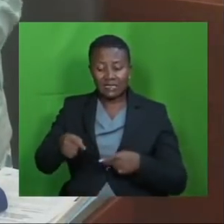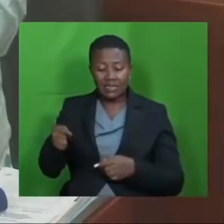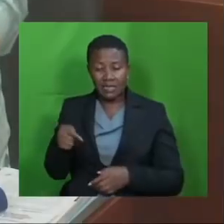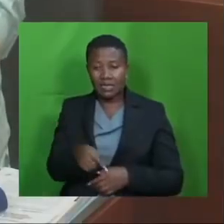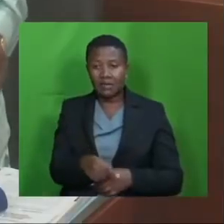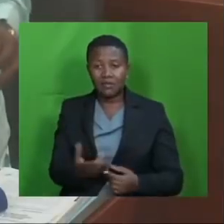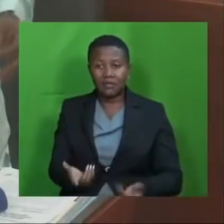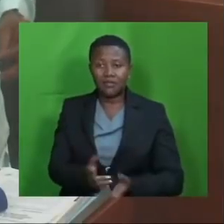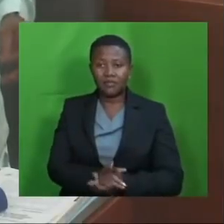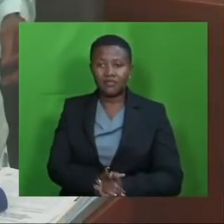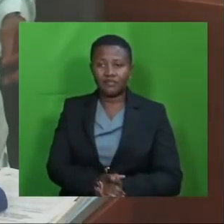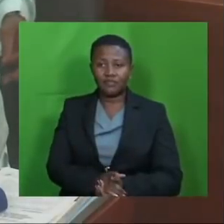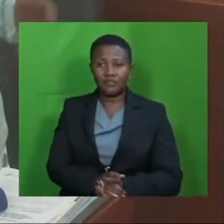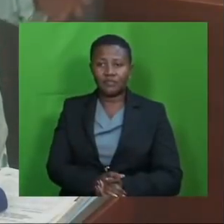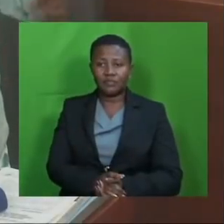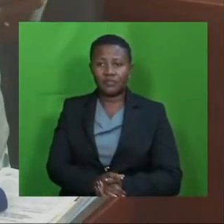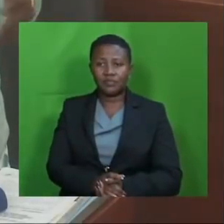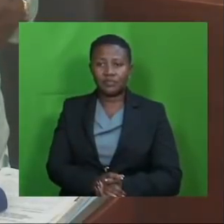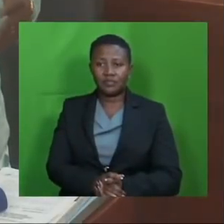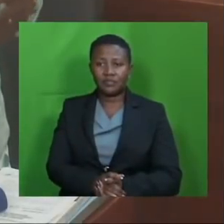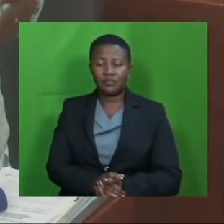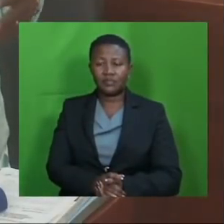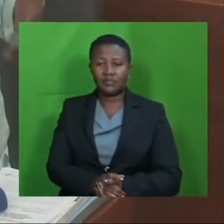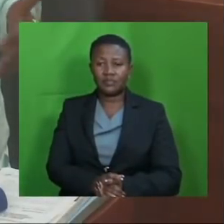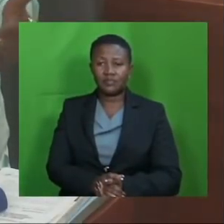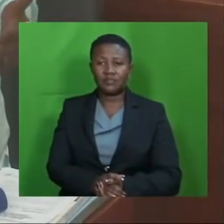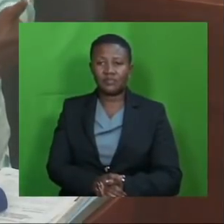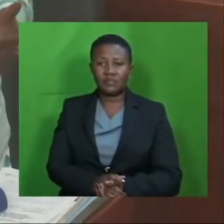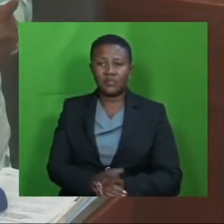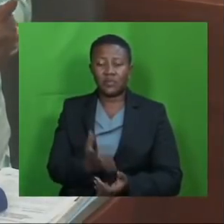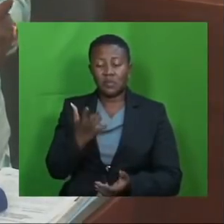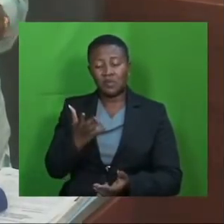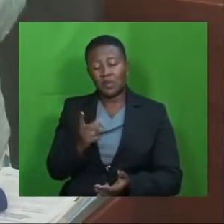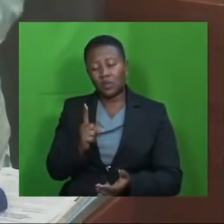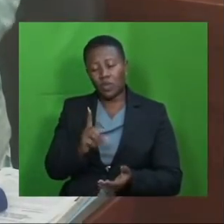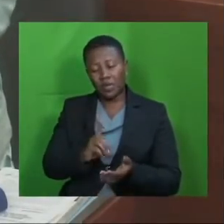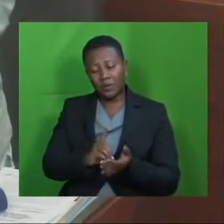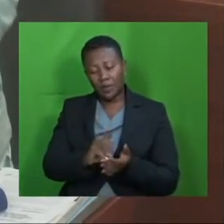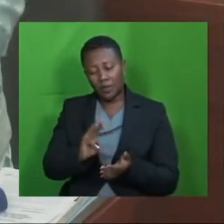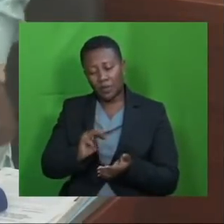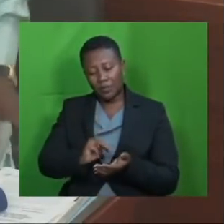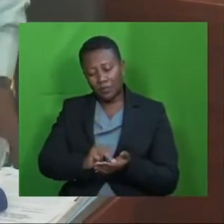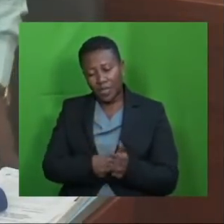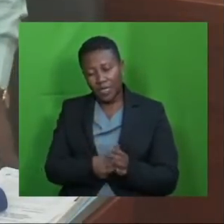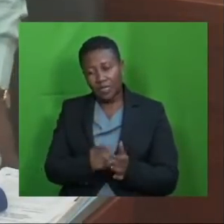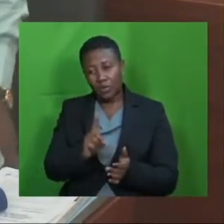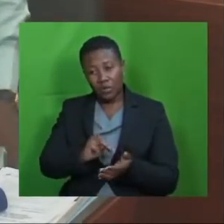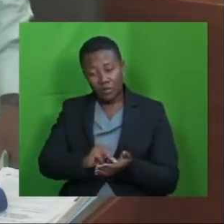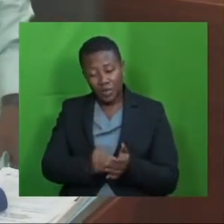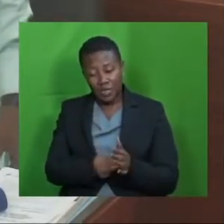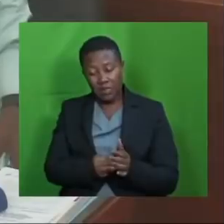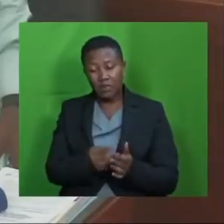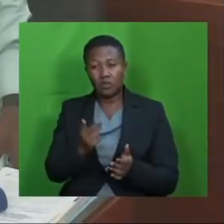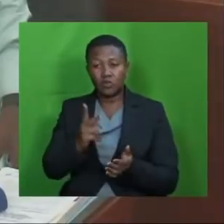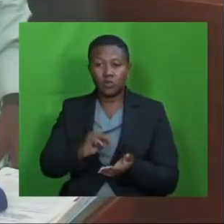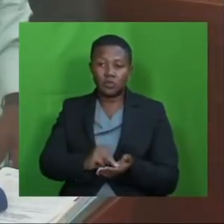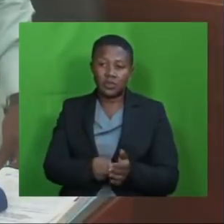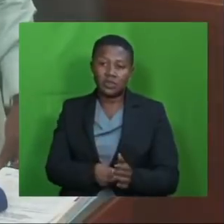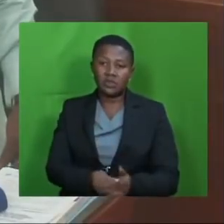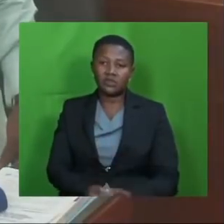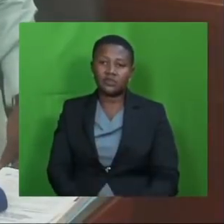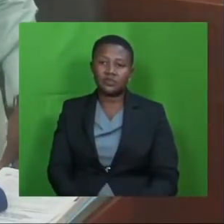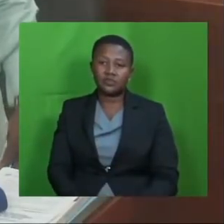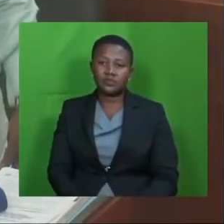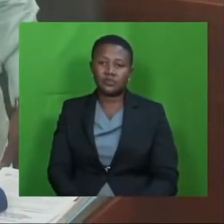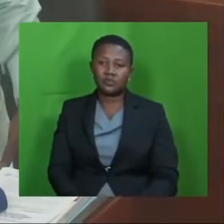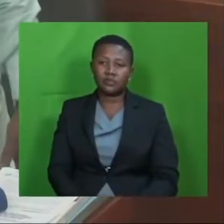Mr. Speaker, And if we are ready, we can deny you. A minute or two to catch his breath, and then we'll do the presentation of the papers. He used to be